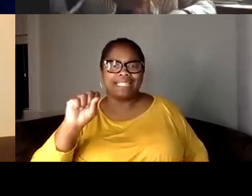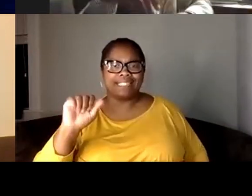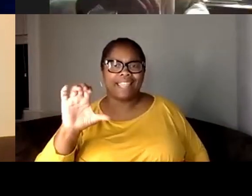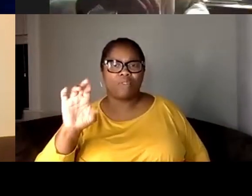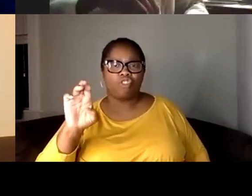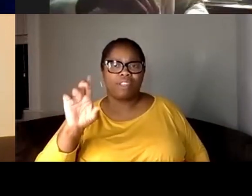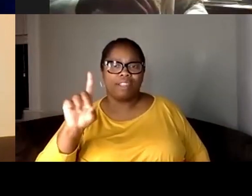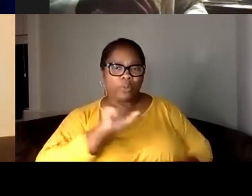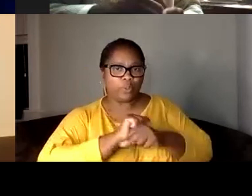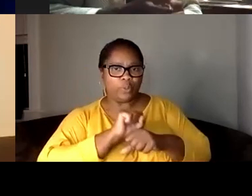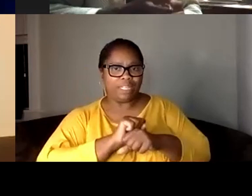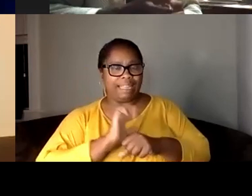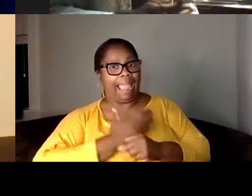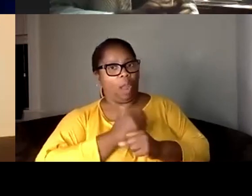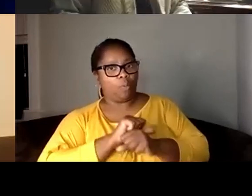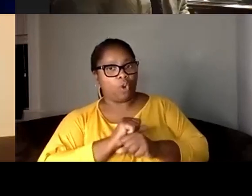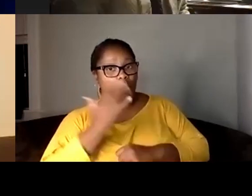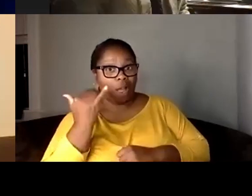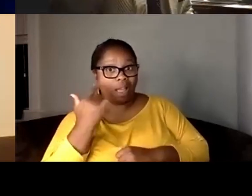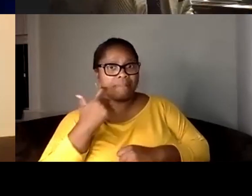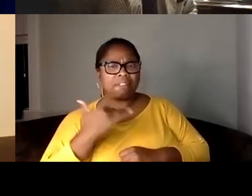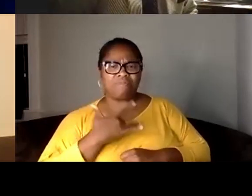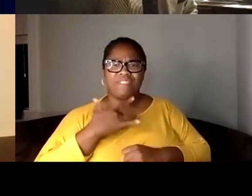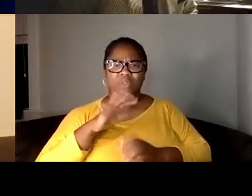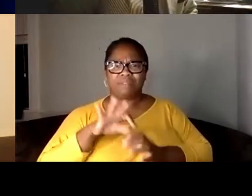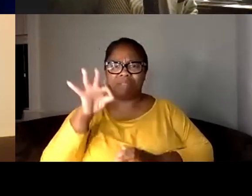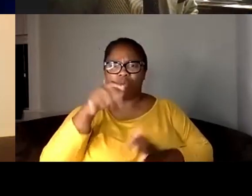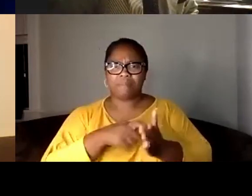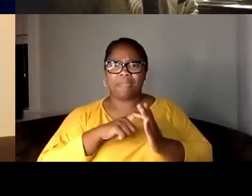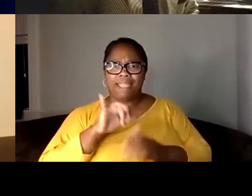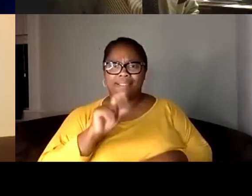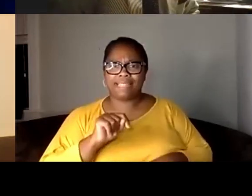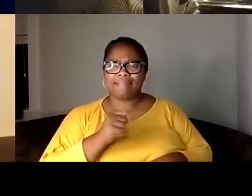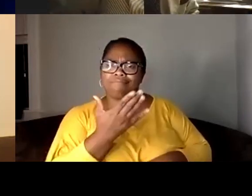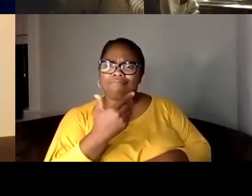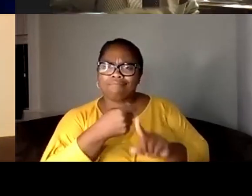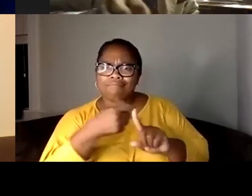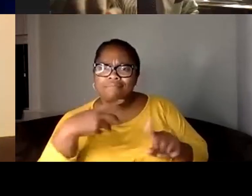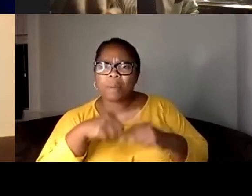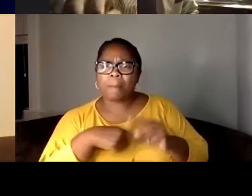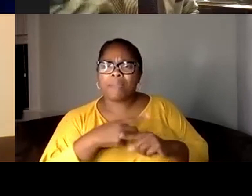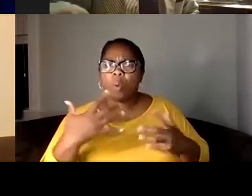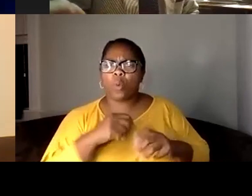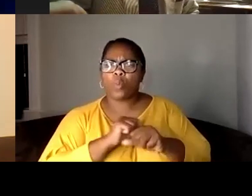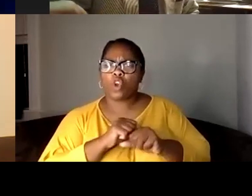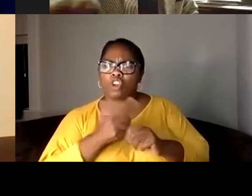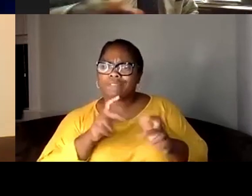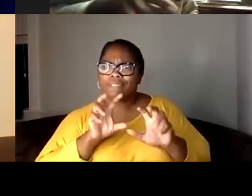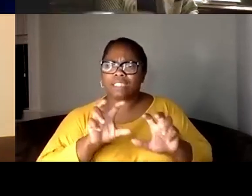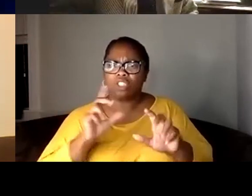because we believe Spirit demands it. Can you talk for us a little bit about the work that's been put in so far and